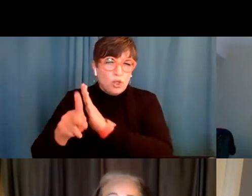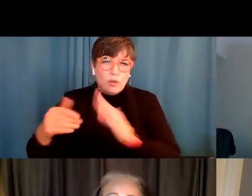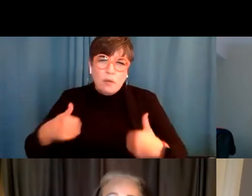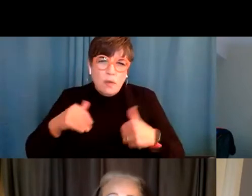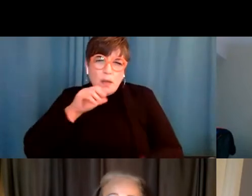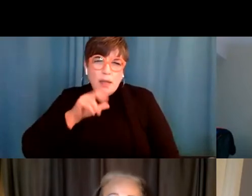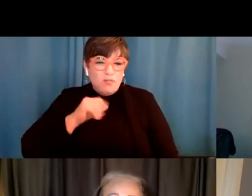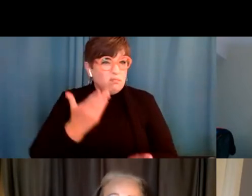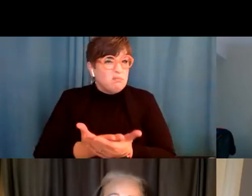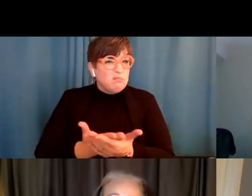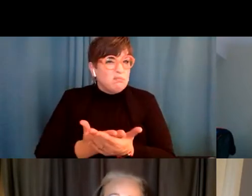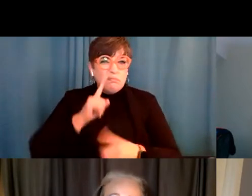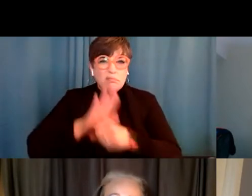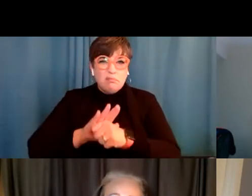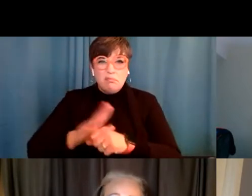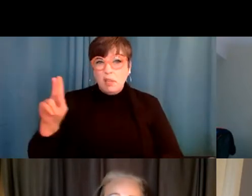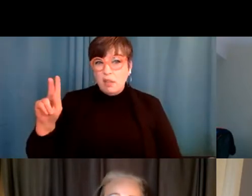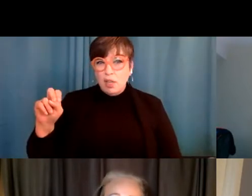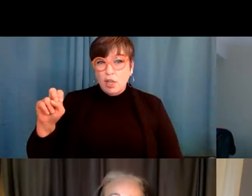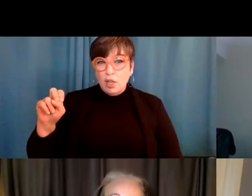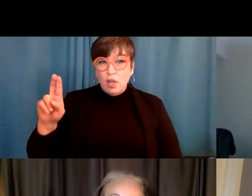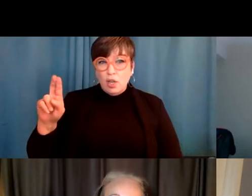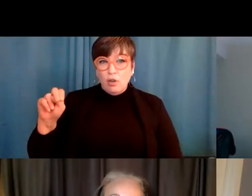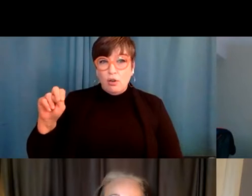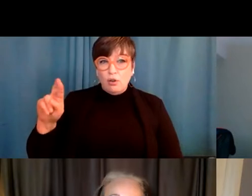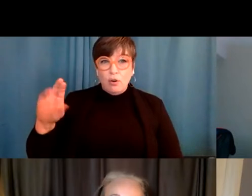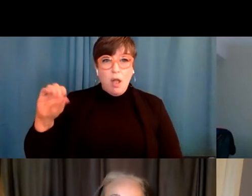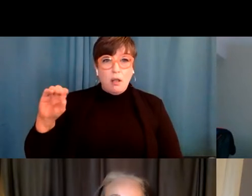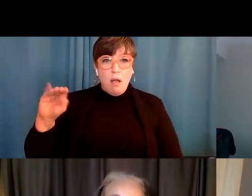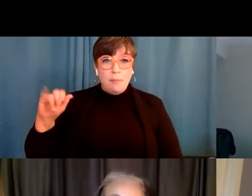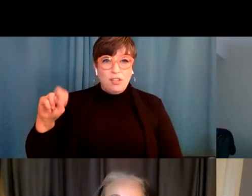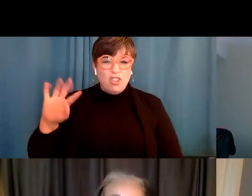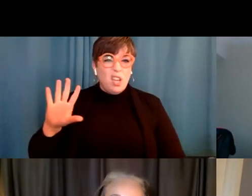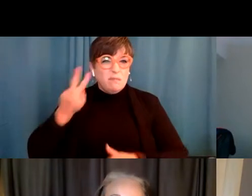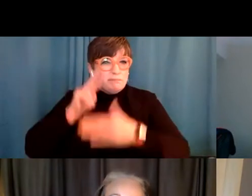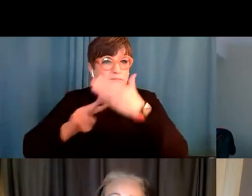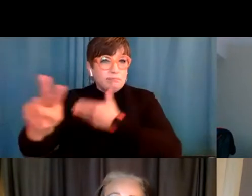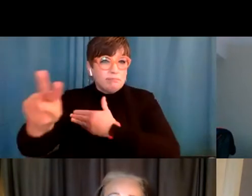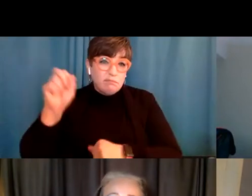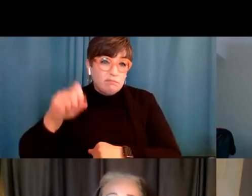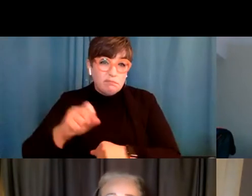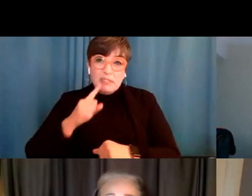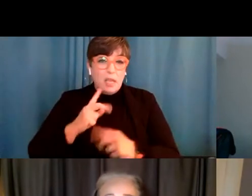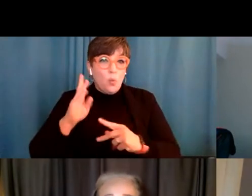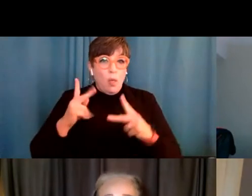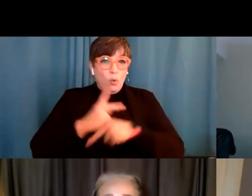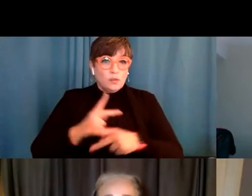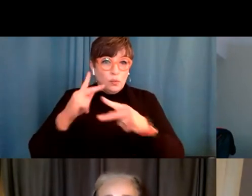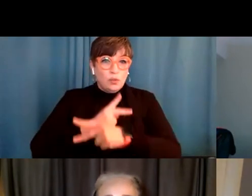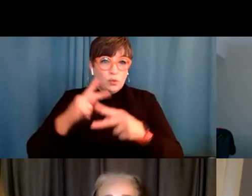Commission's dire premonition about growing racial strife and inequality was